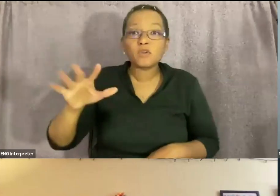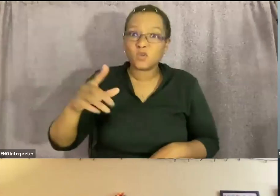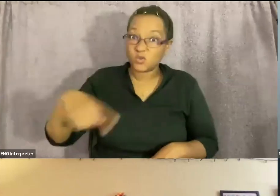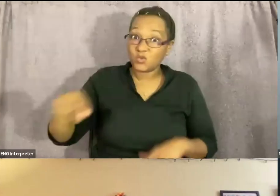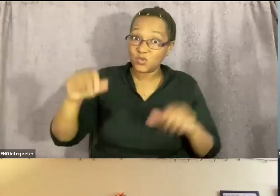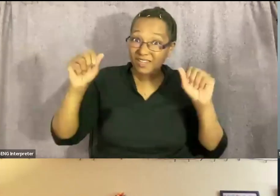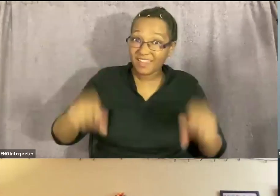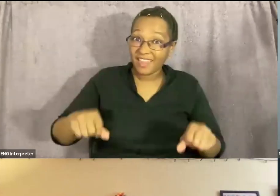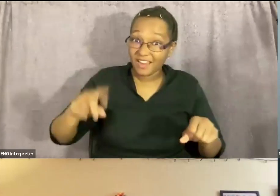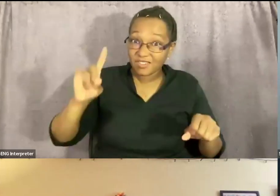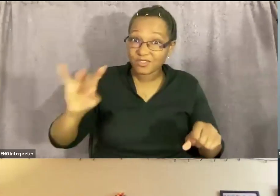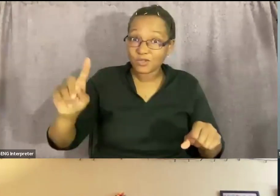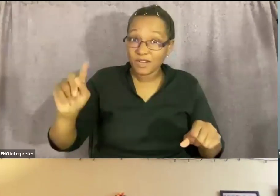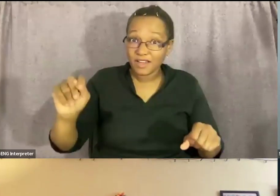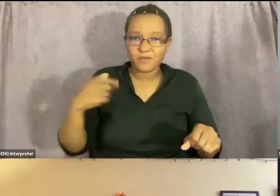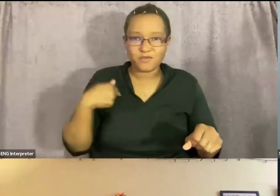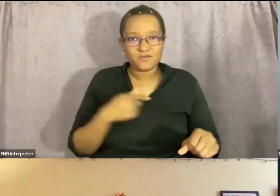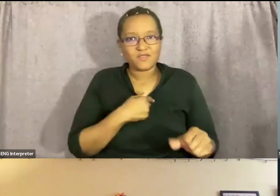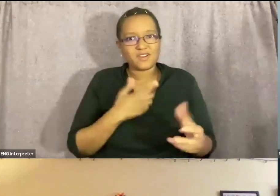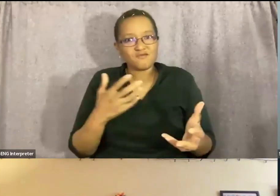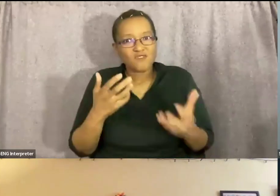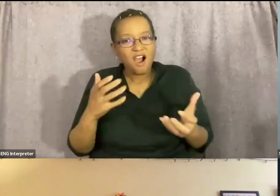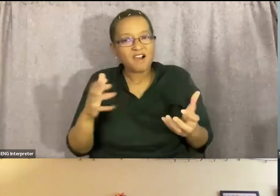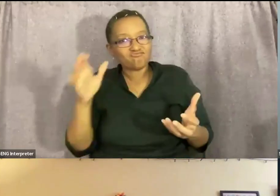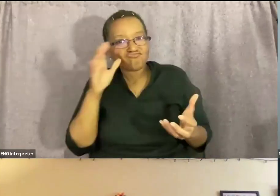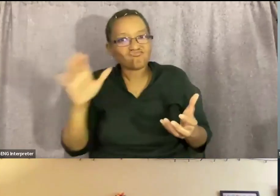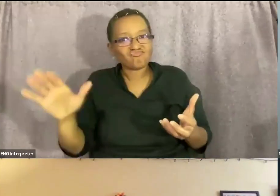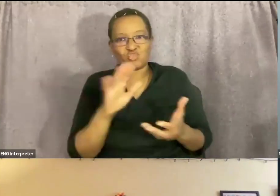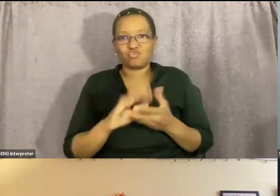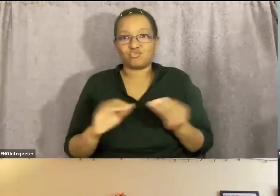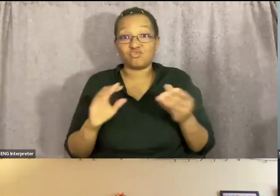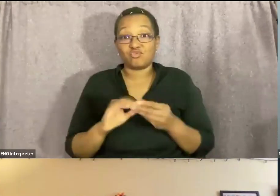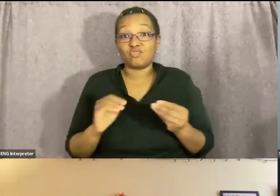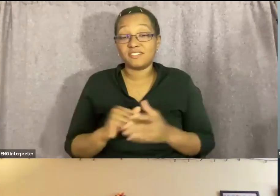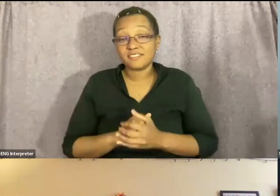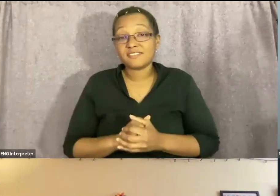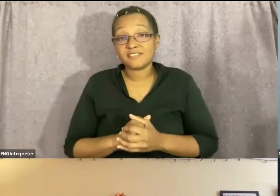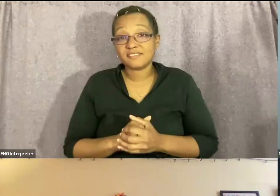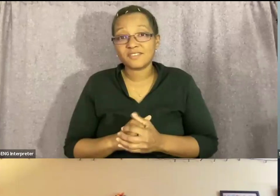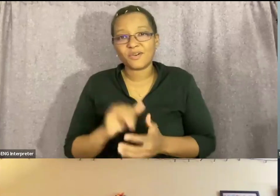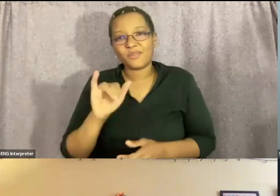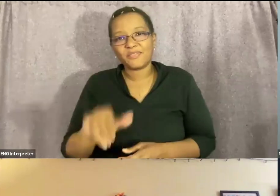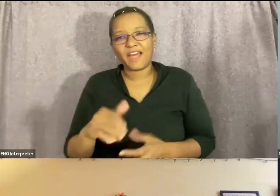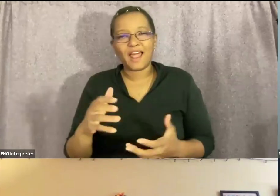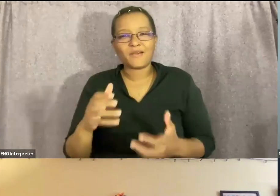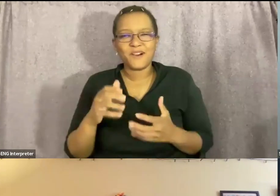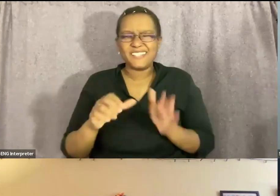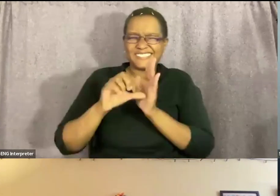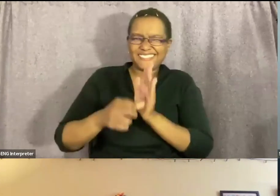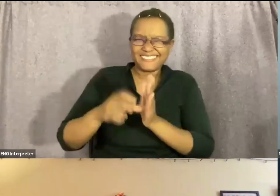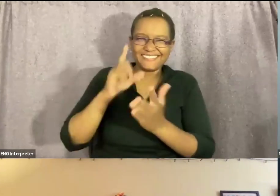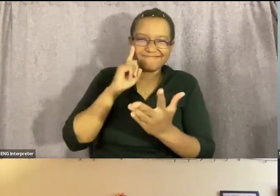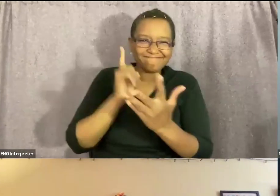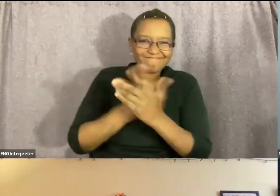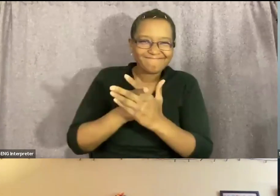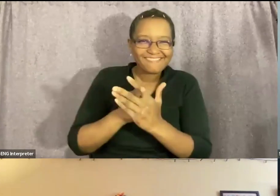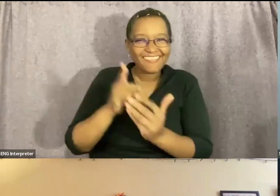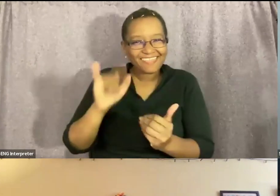have a sense of authority or leadership. And, I am so emphatic